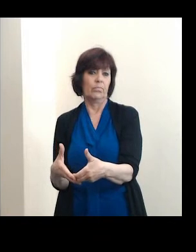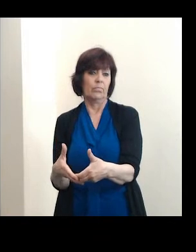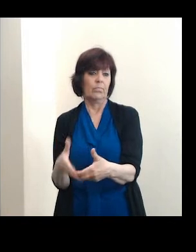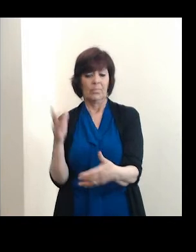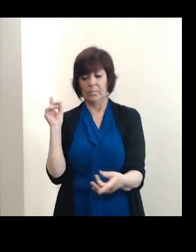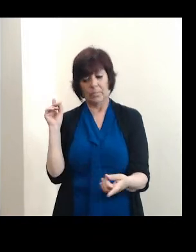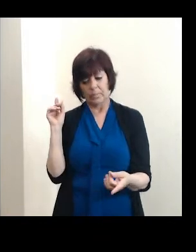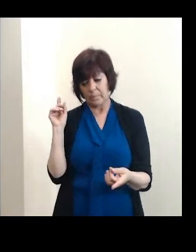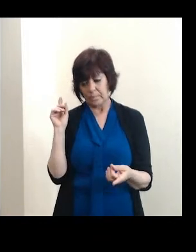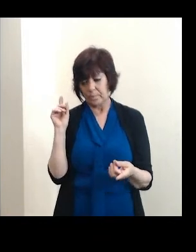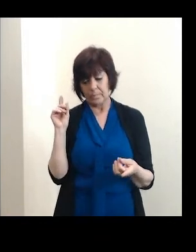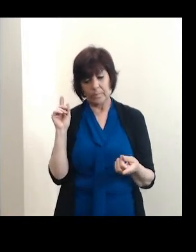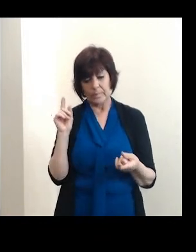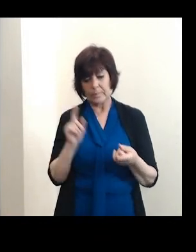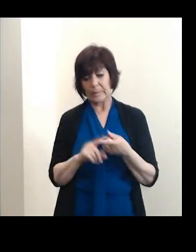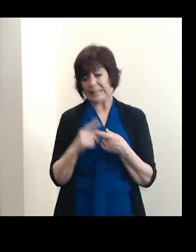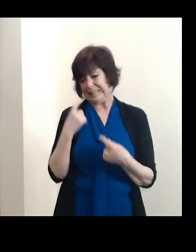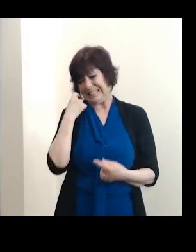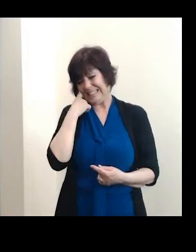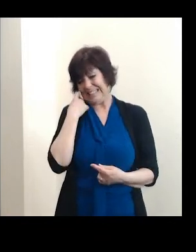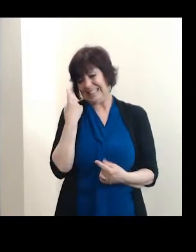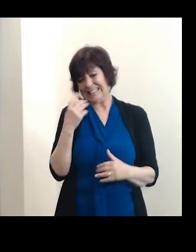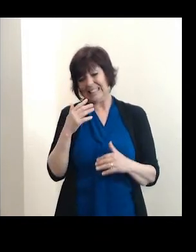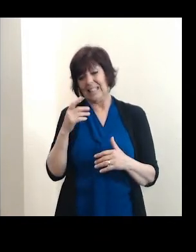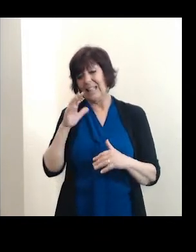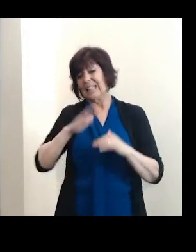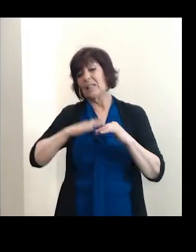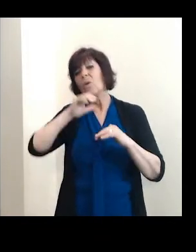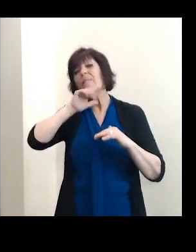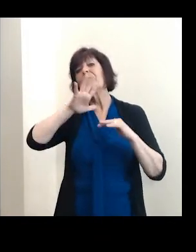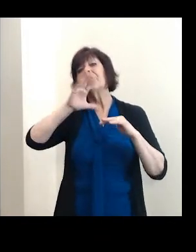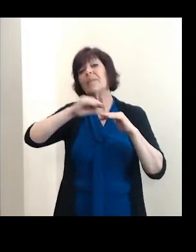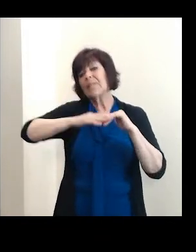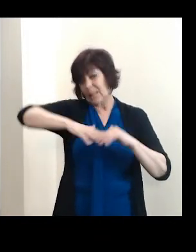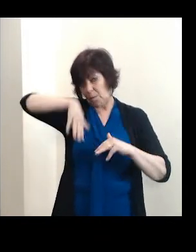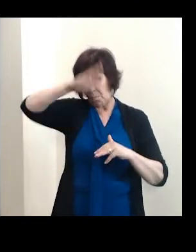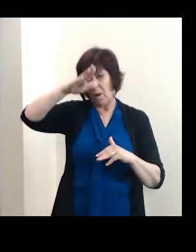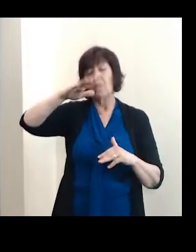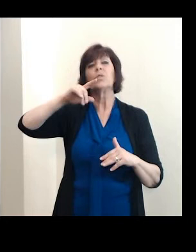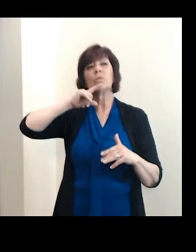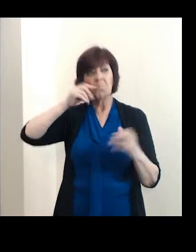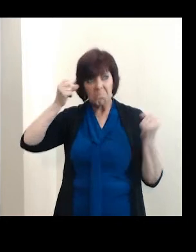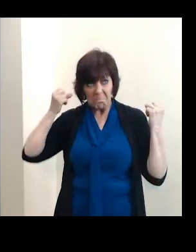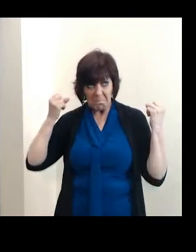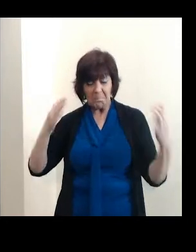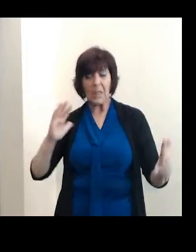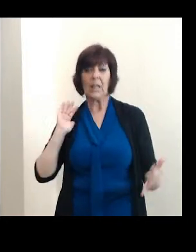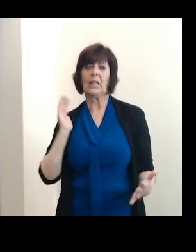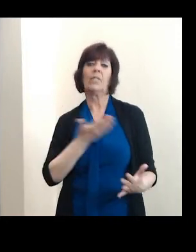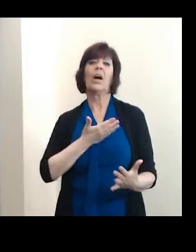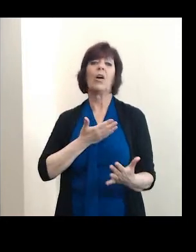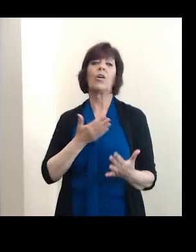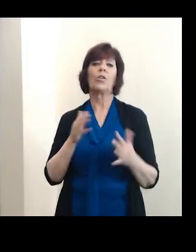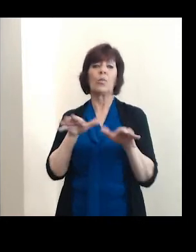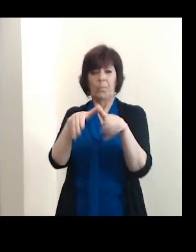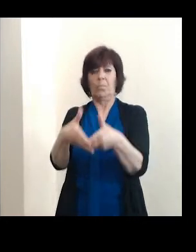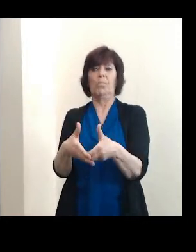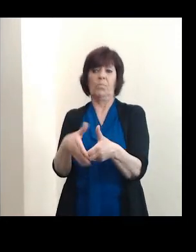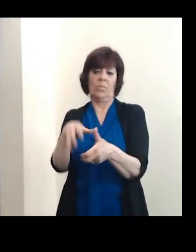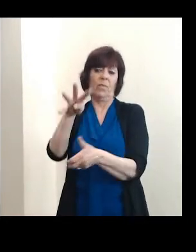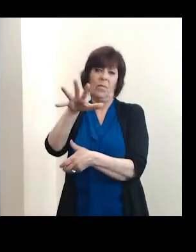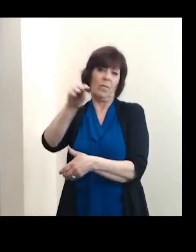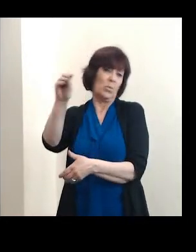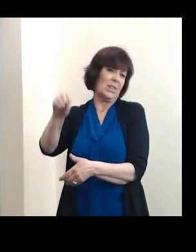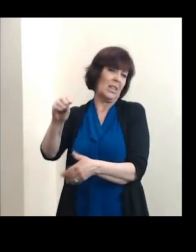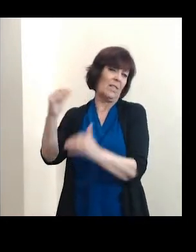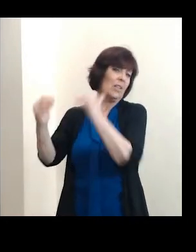until recently, at least 50 and above. So we've seen a big proportion of our population, at least 45% of all